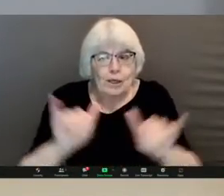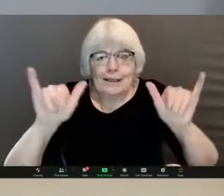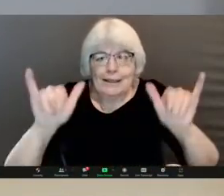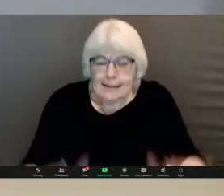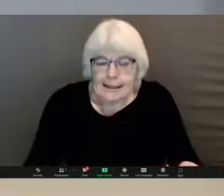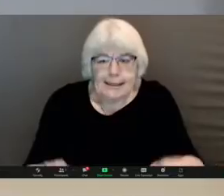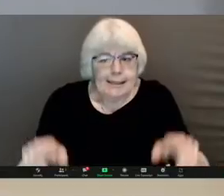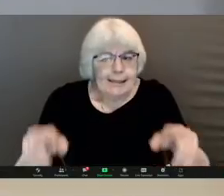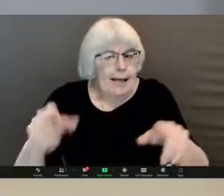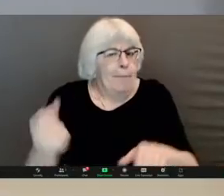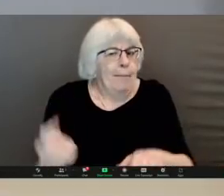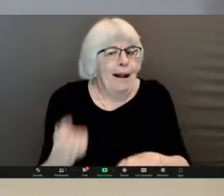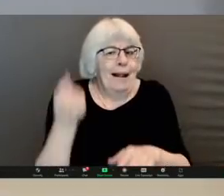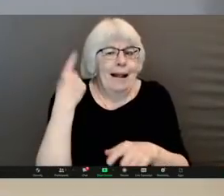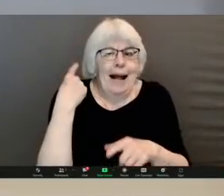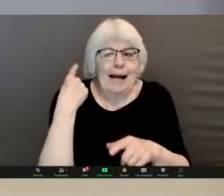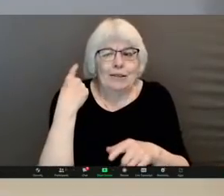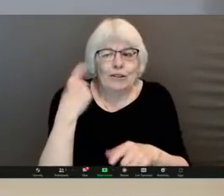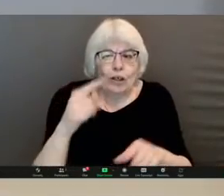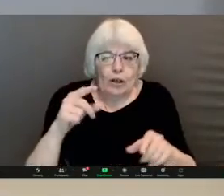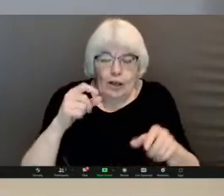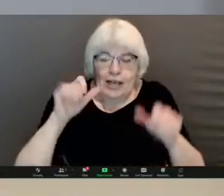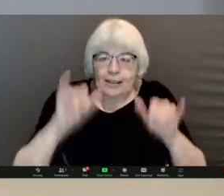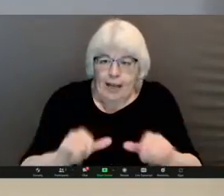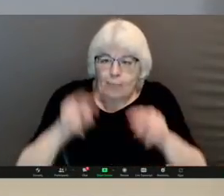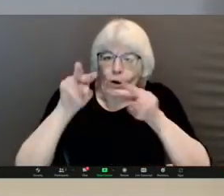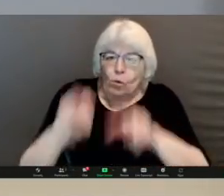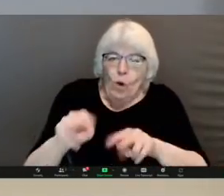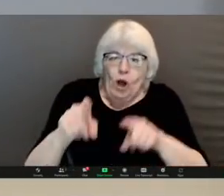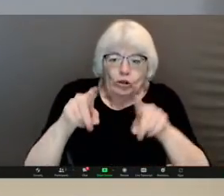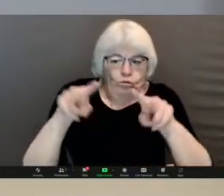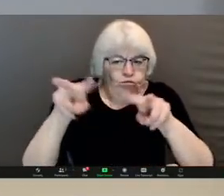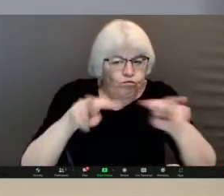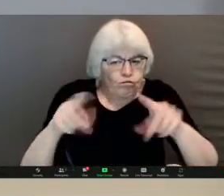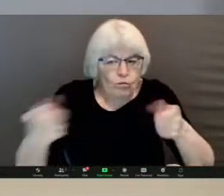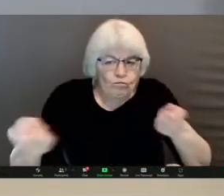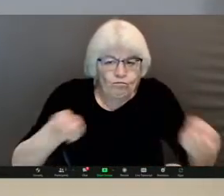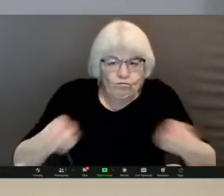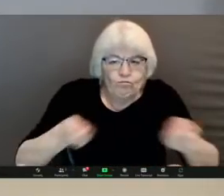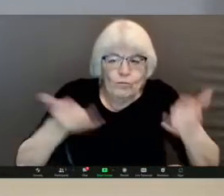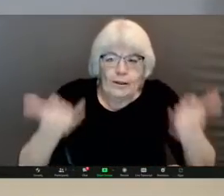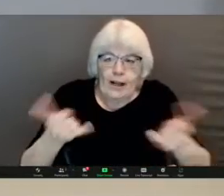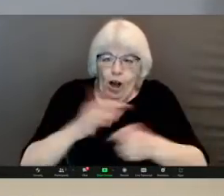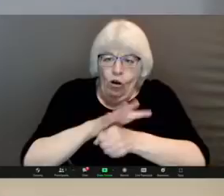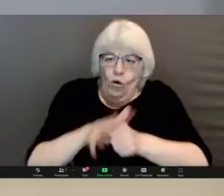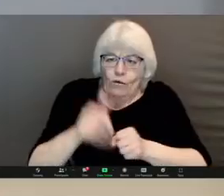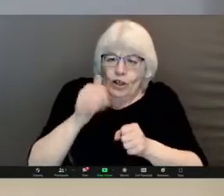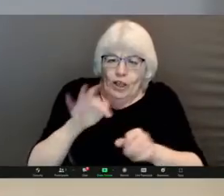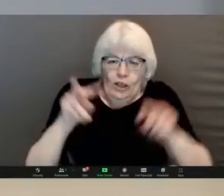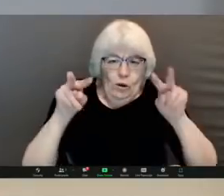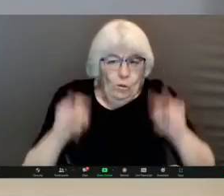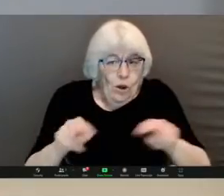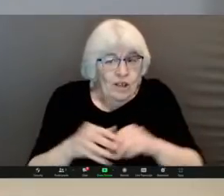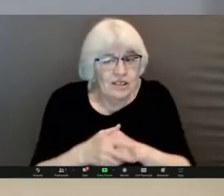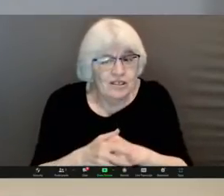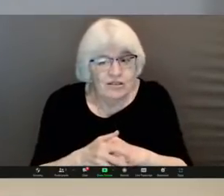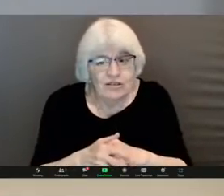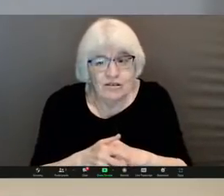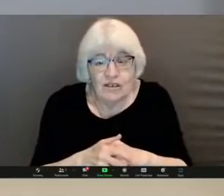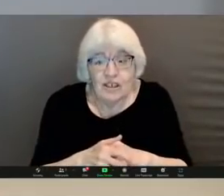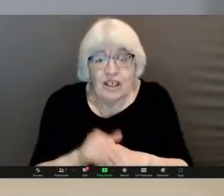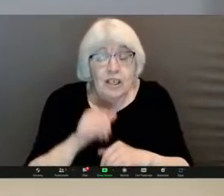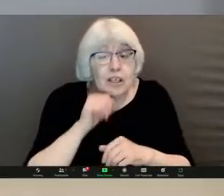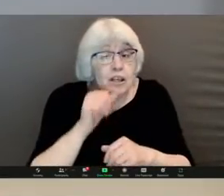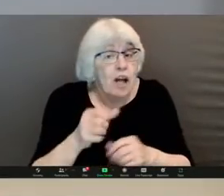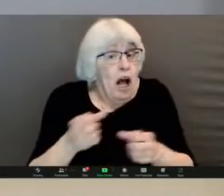If COVID-19 is not circulating in our community, it is not likely to affect our schools. And when we